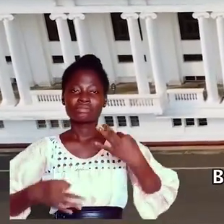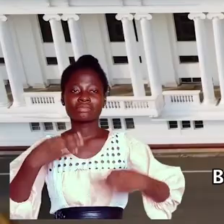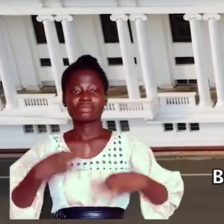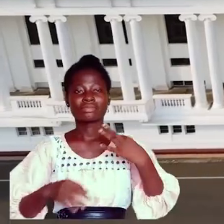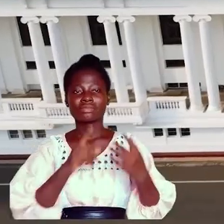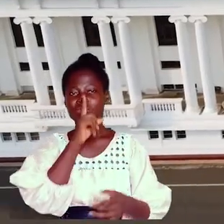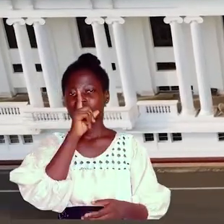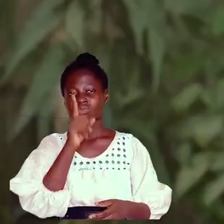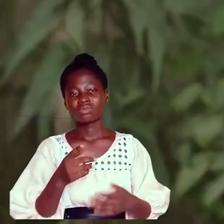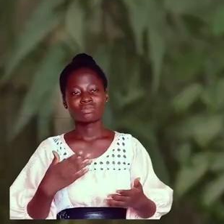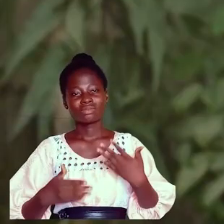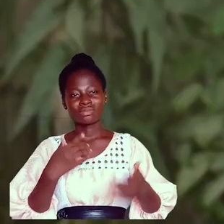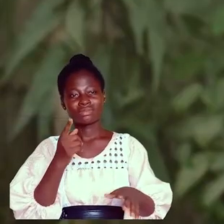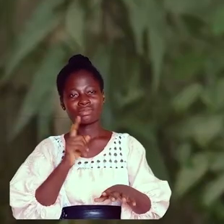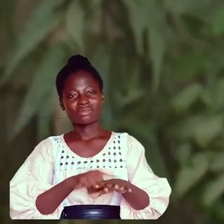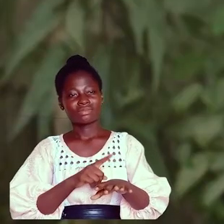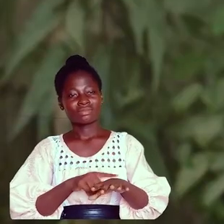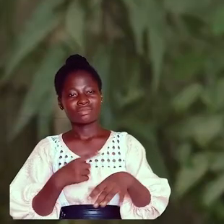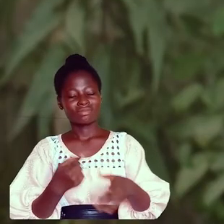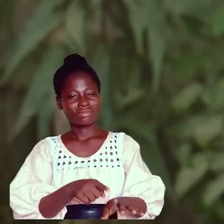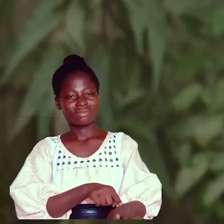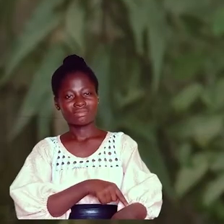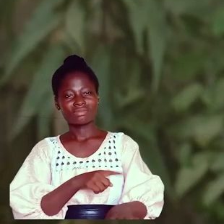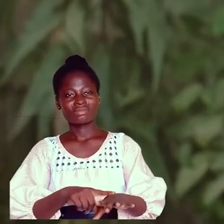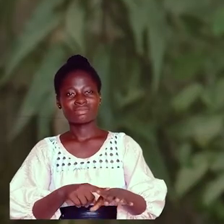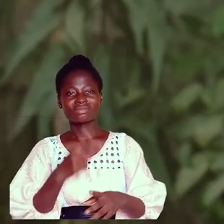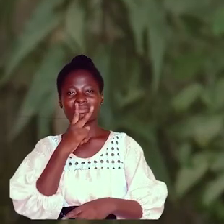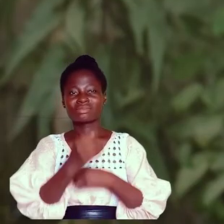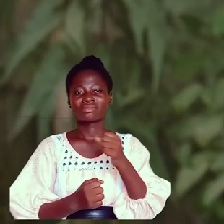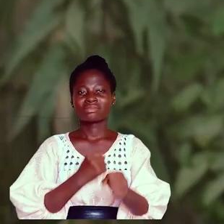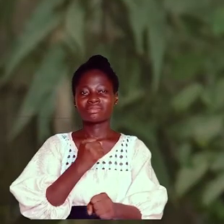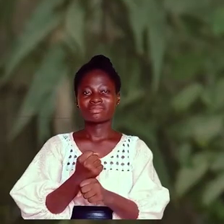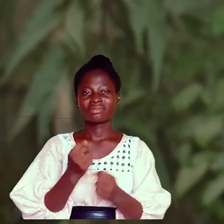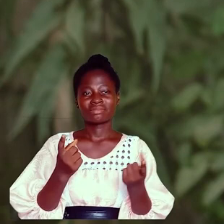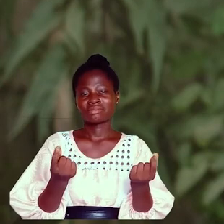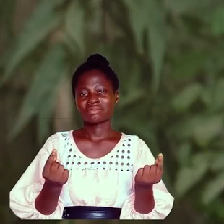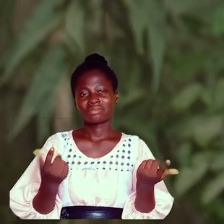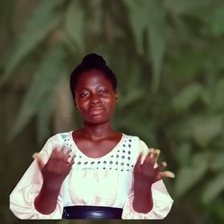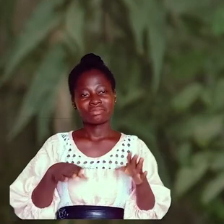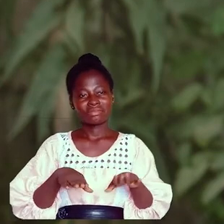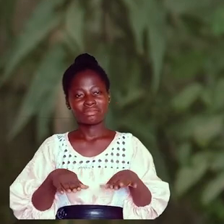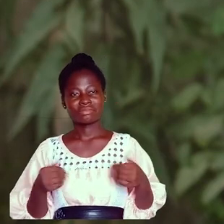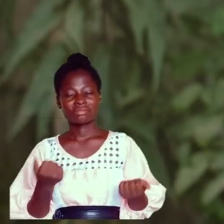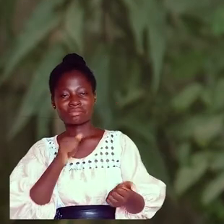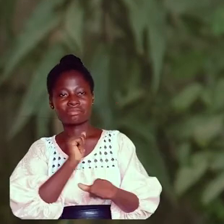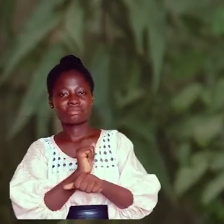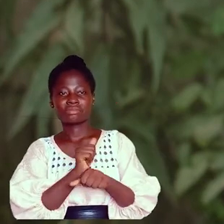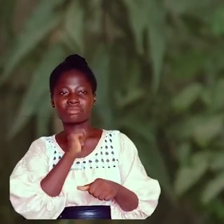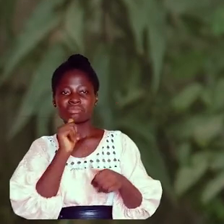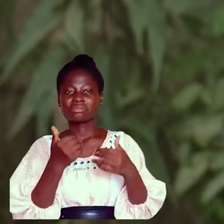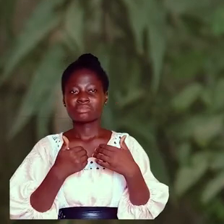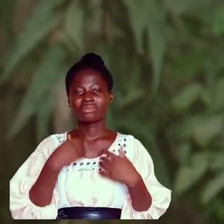dispensing justice, yes, it may take some time, but those 2 years, what am I going to be doing at home when I don't have a job, when